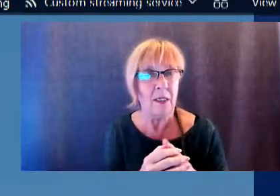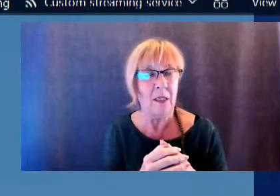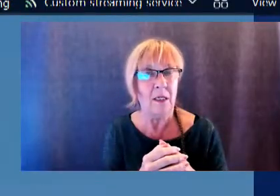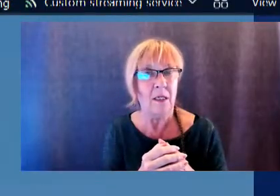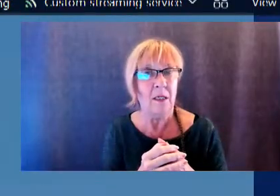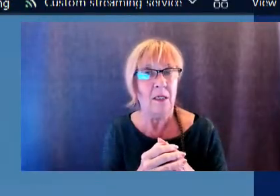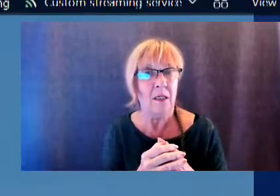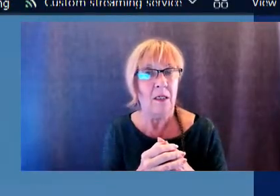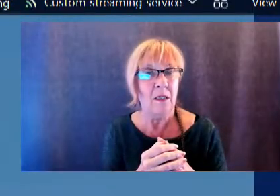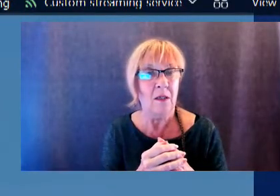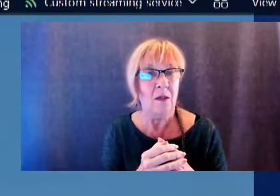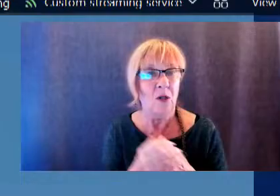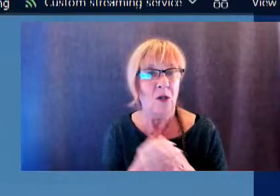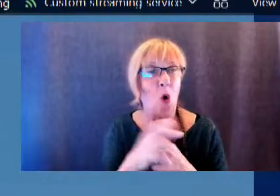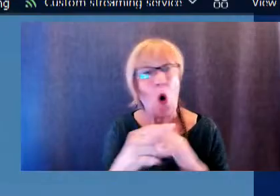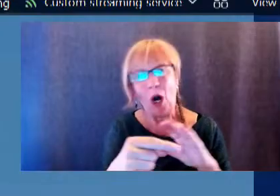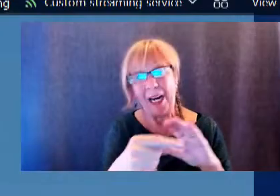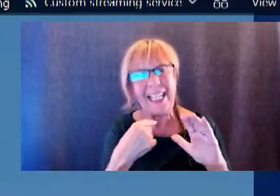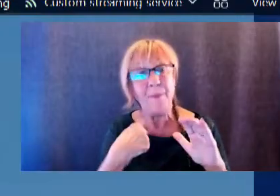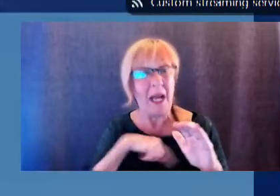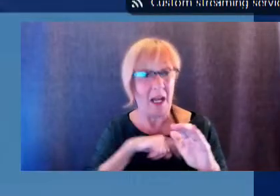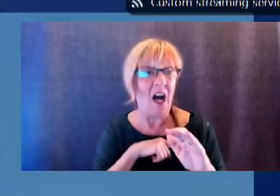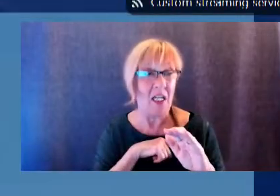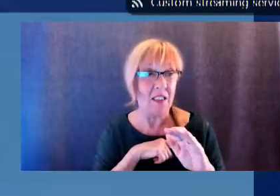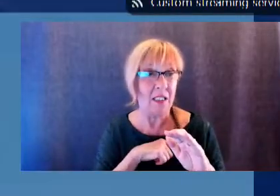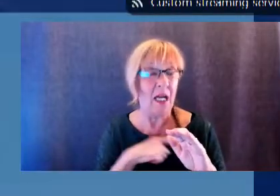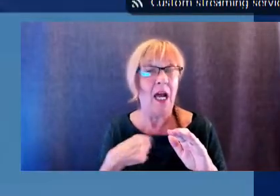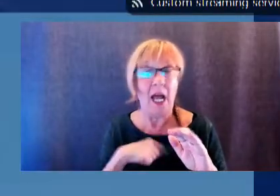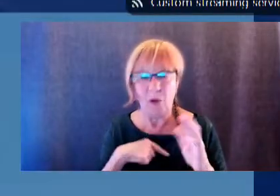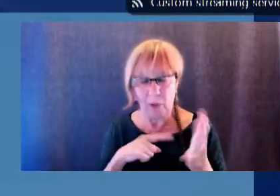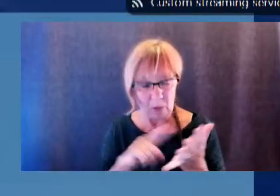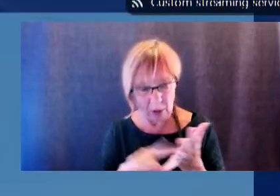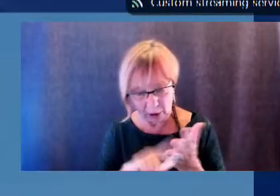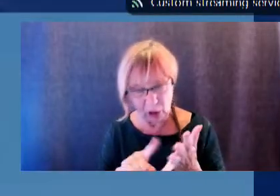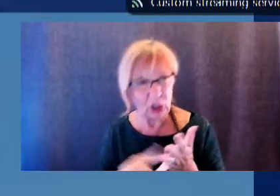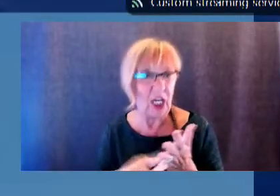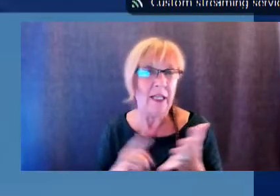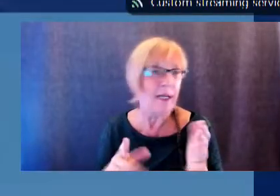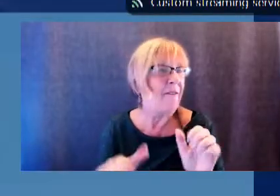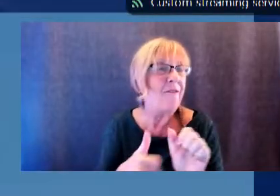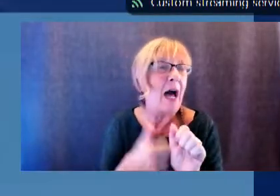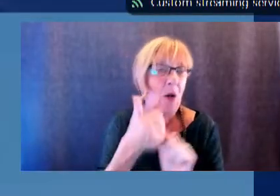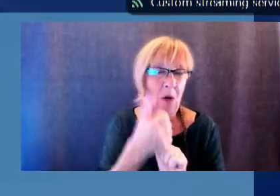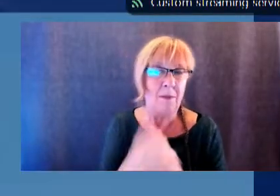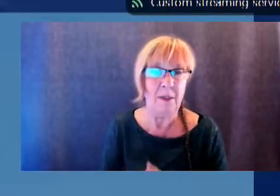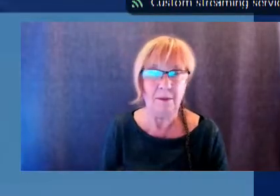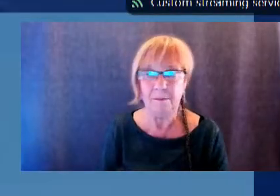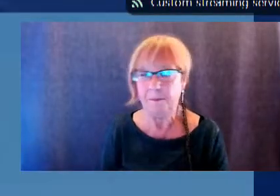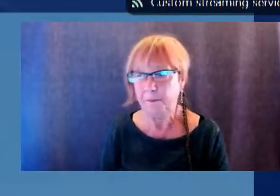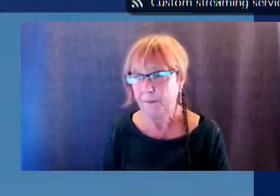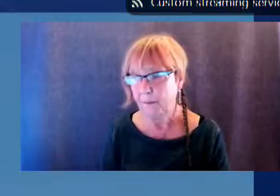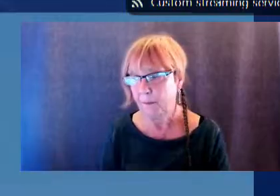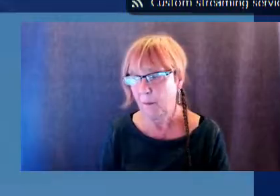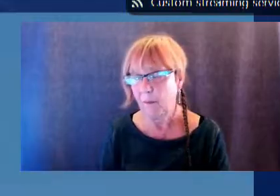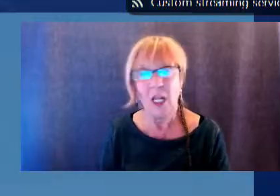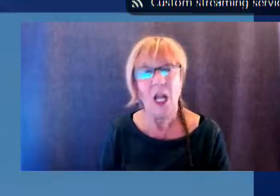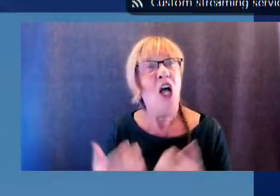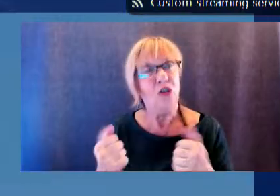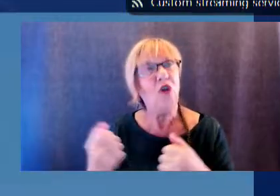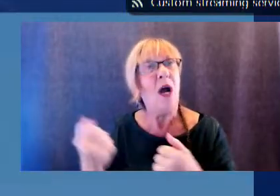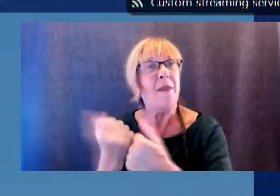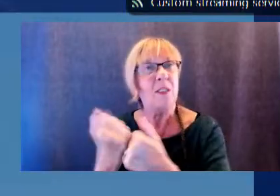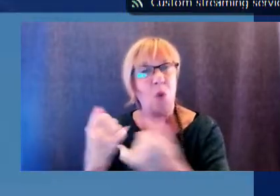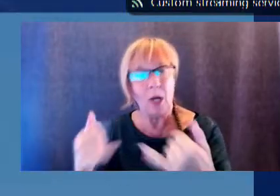then you can send an email to our department, and then we can engage that and try and follow up on that as well. So try the support line